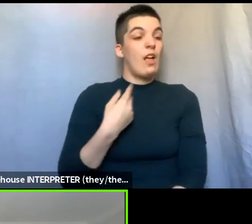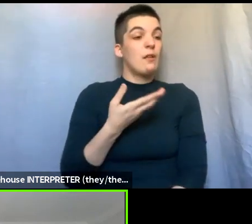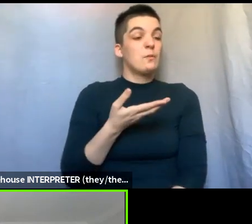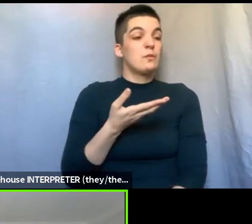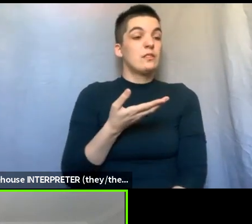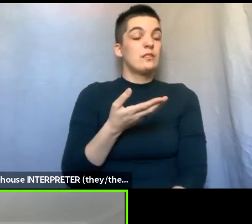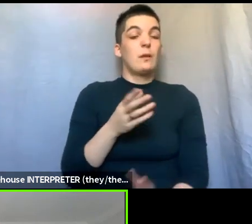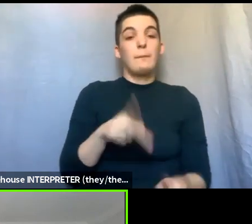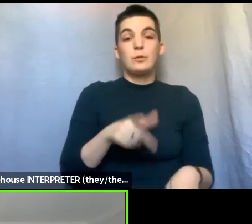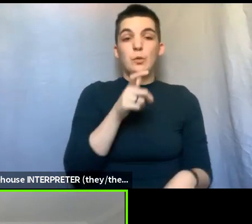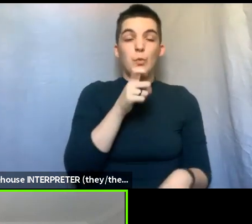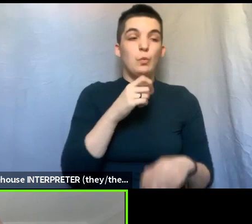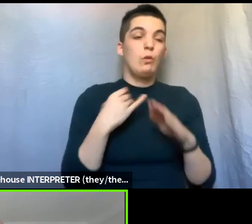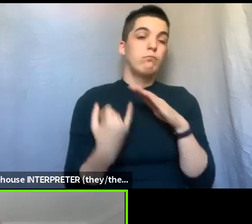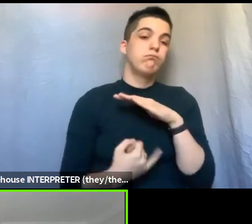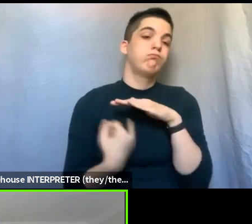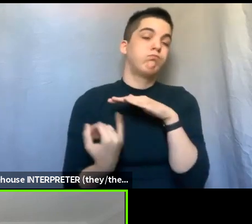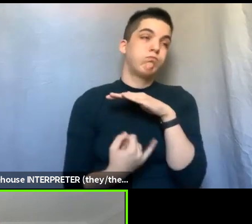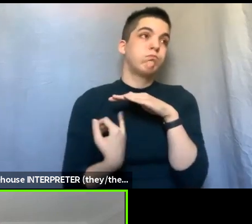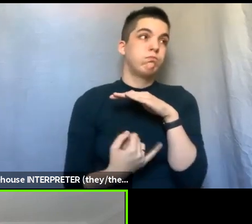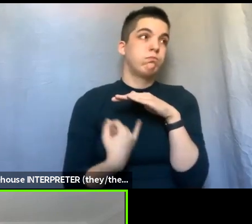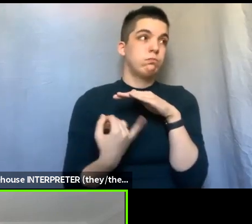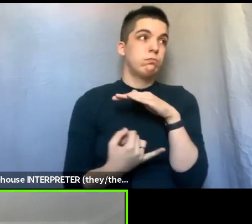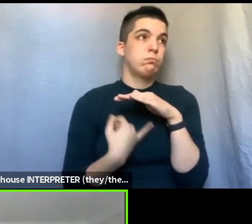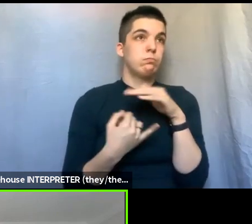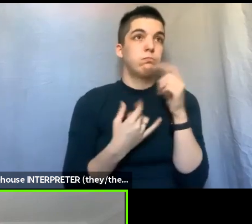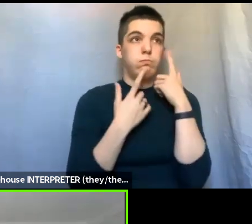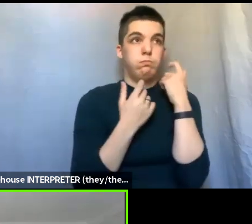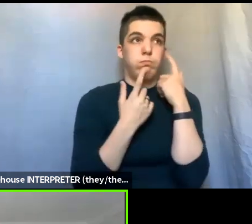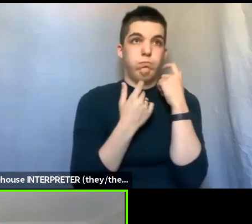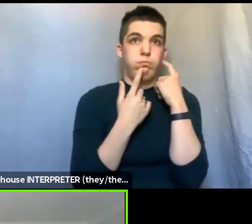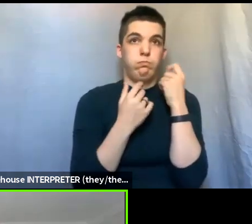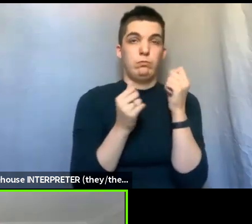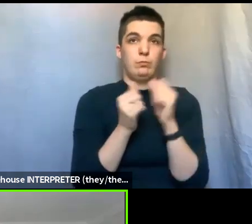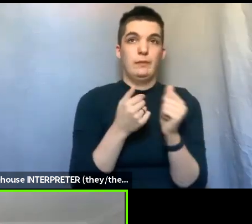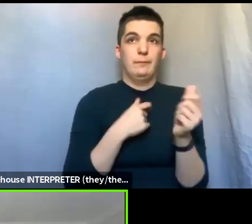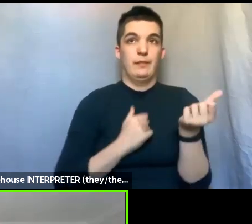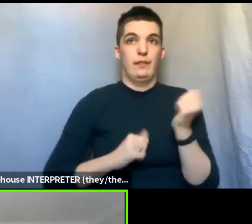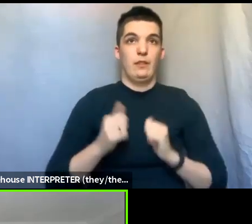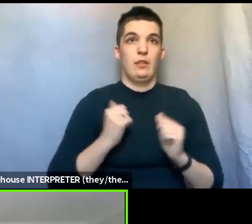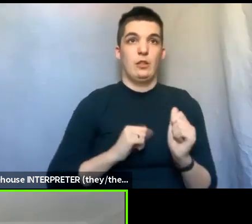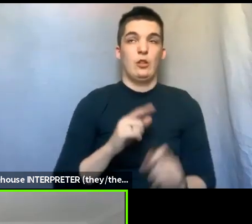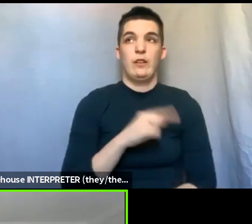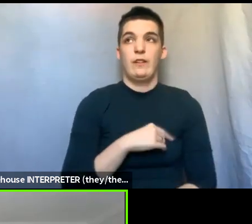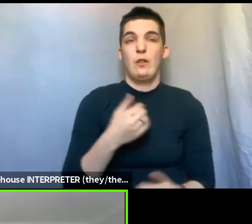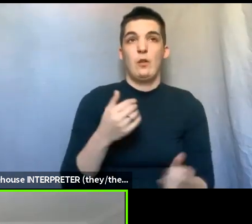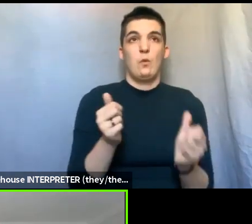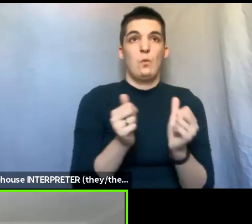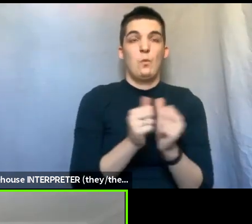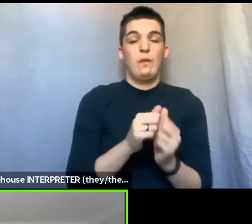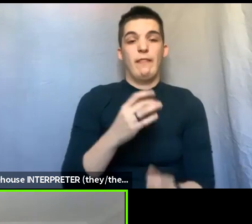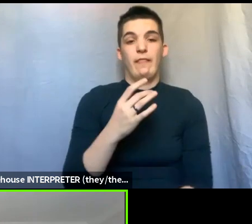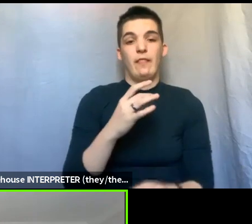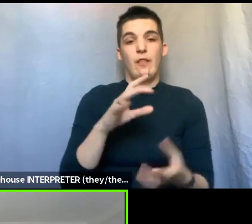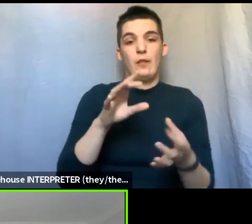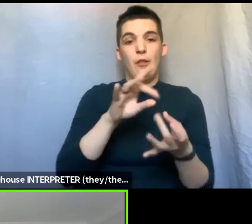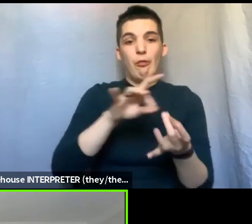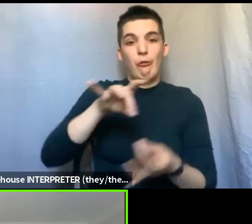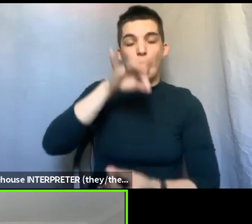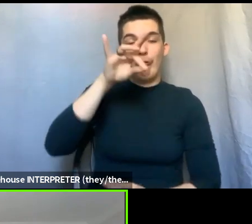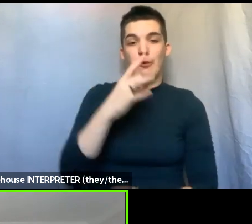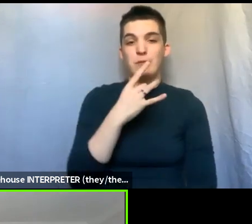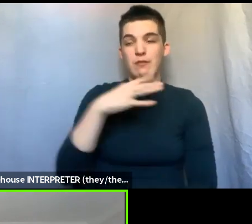in isolation in a dark theater with only the ghost light on in the theater over